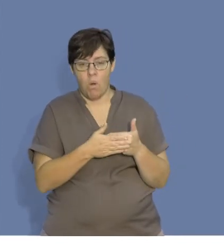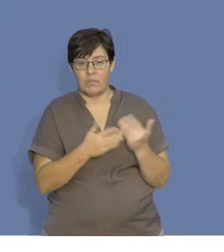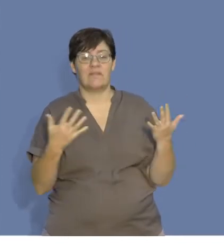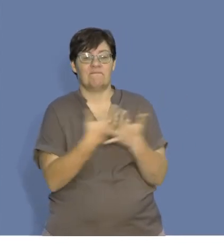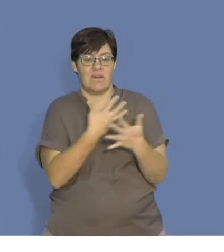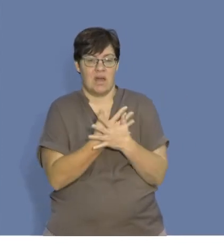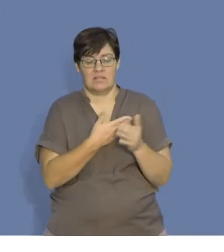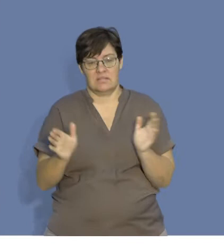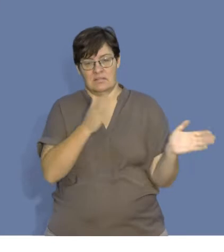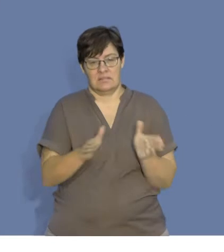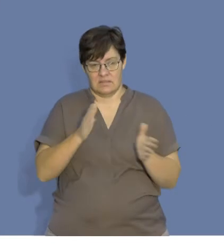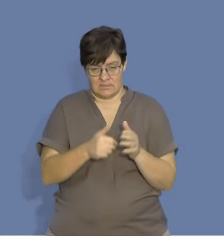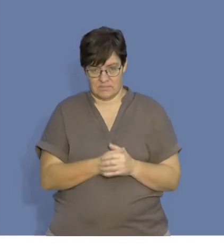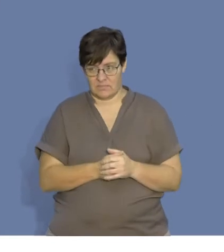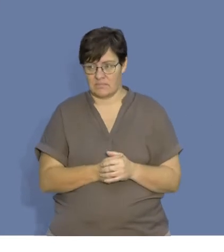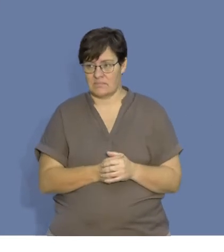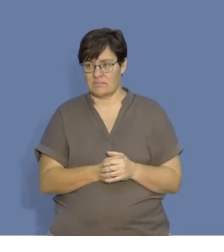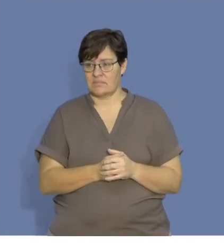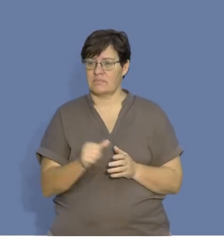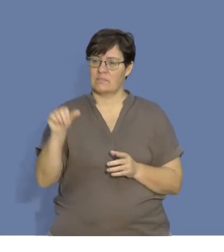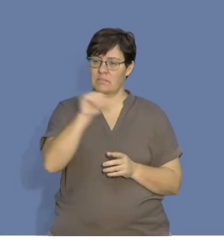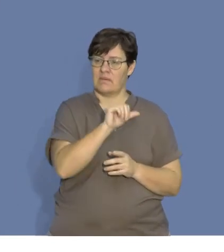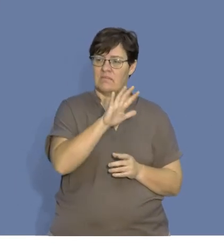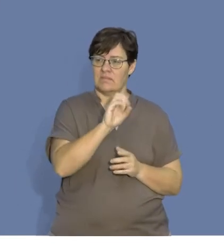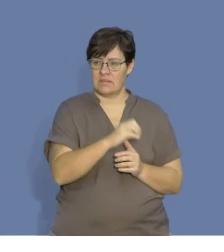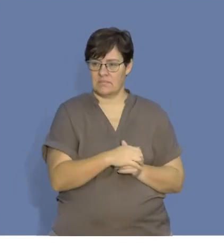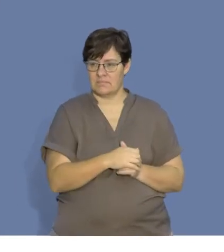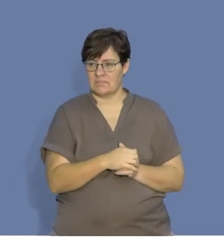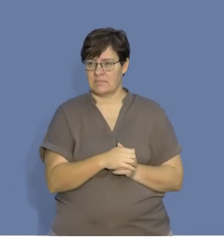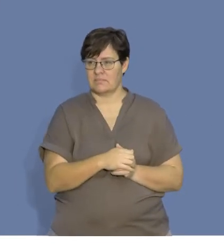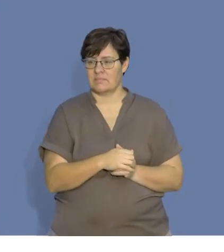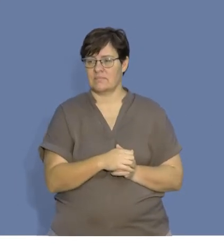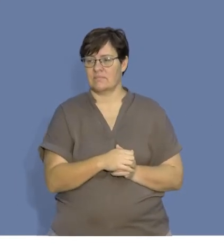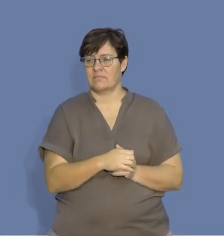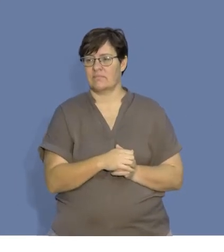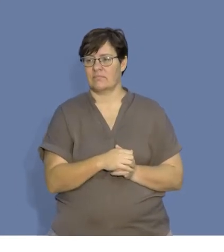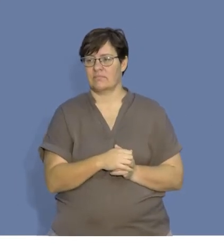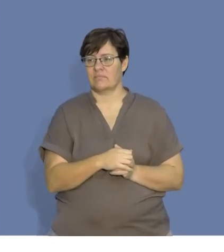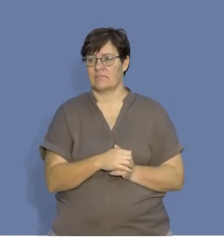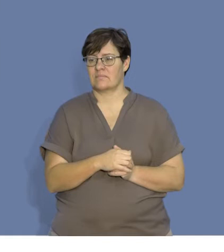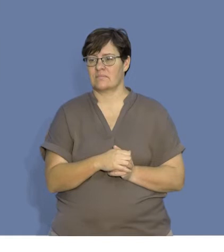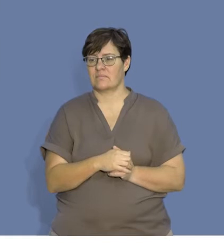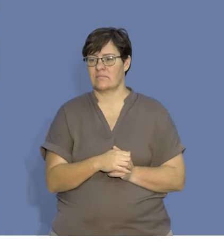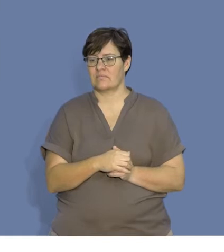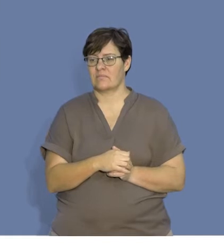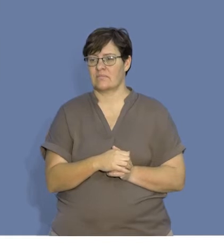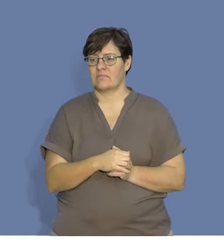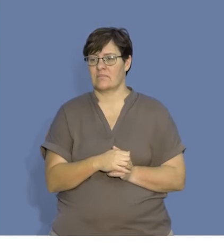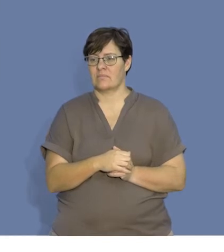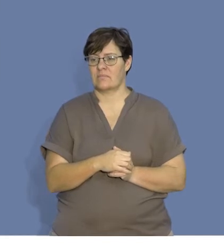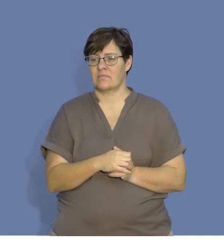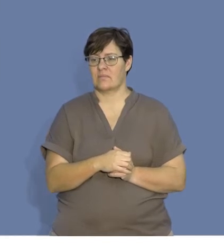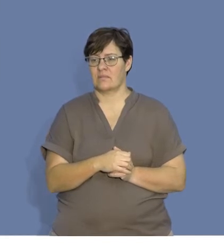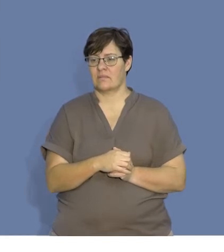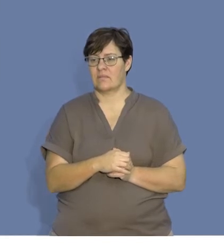a little bit faster. Let's just make it go back to 50. Now, let's see what happens. There we